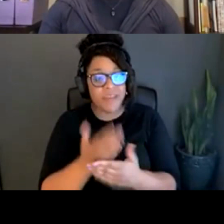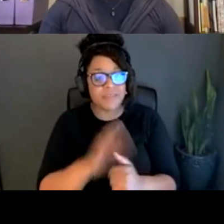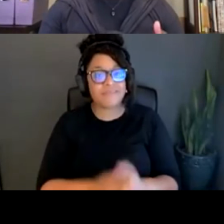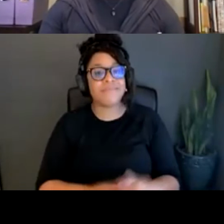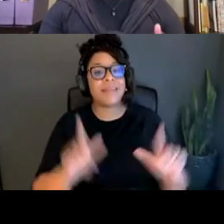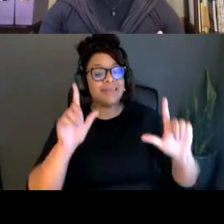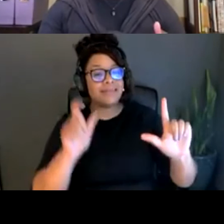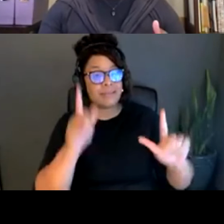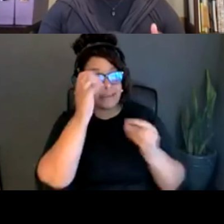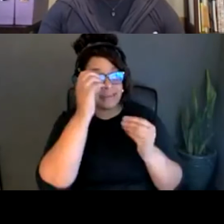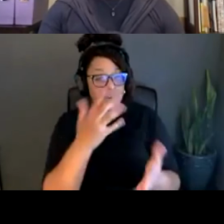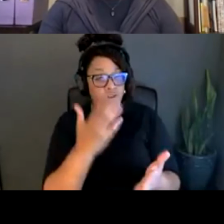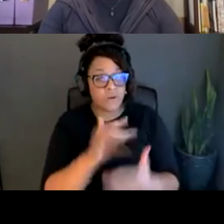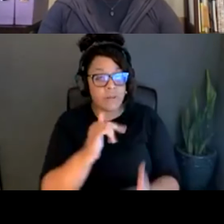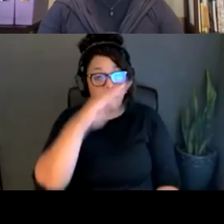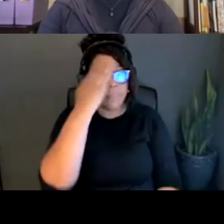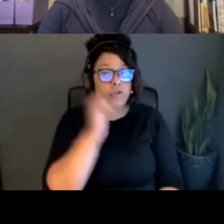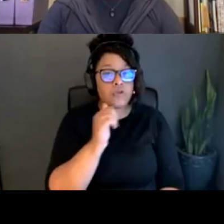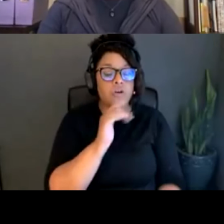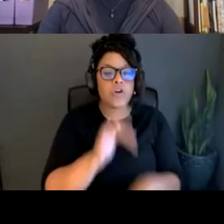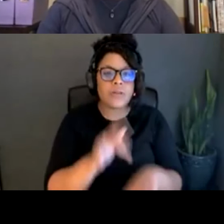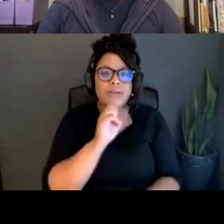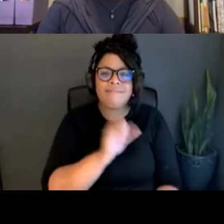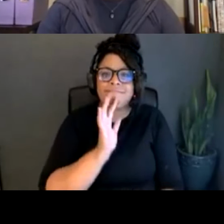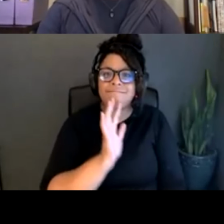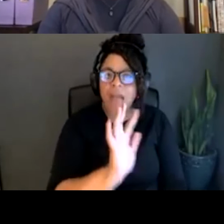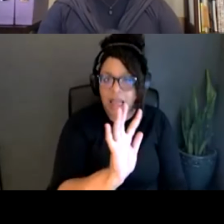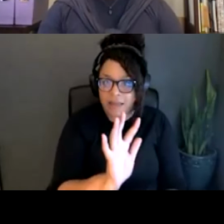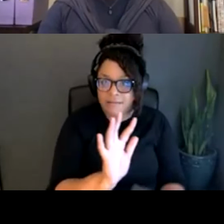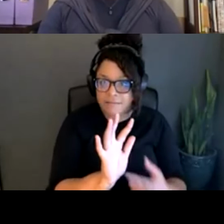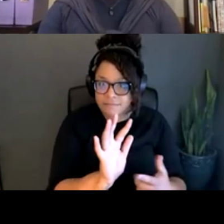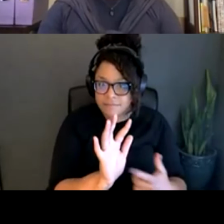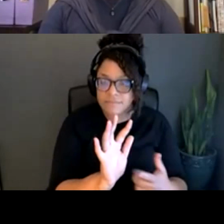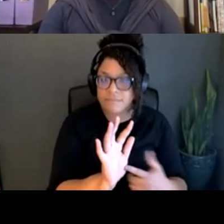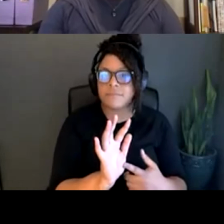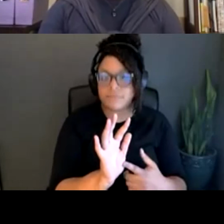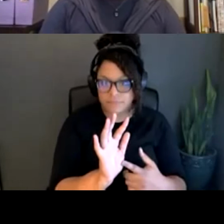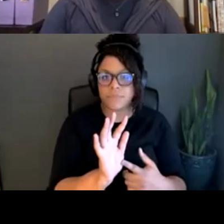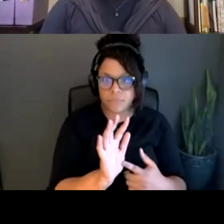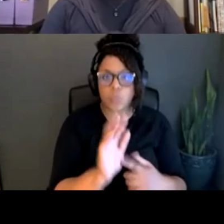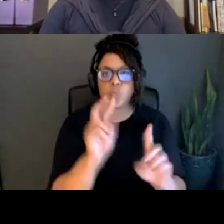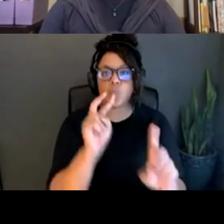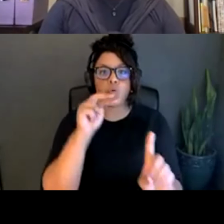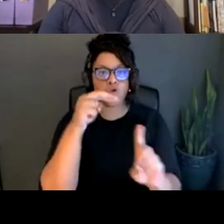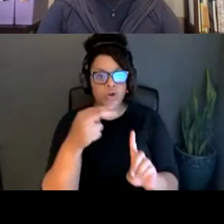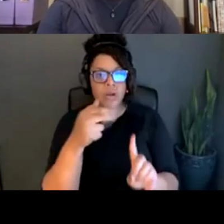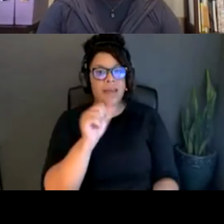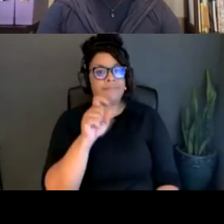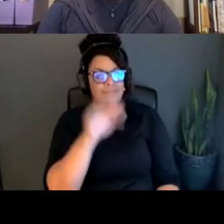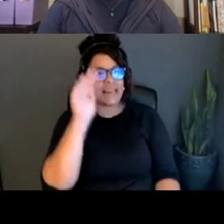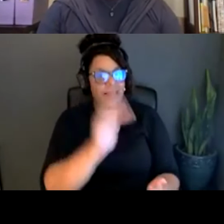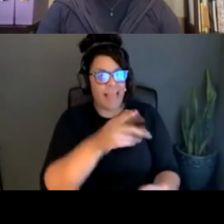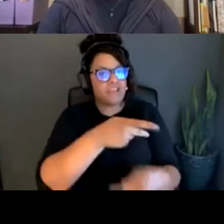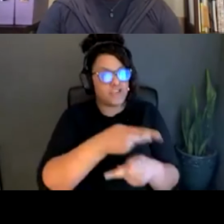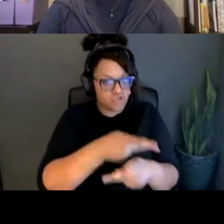of the data revealed that Black girls as early as 5 years of age were perceived as needing less